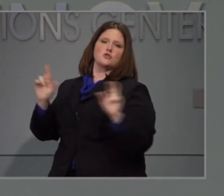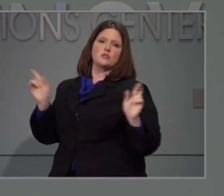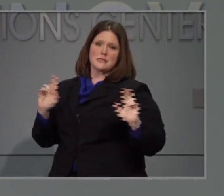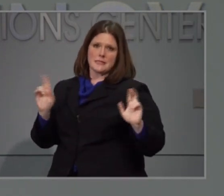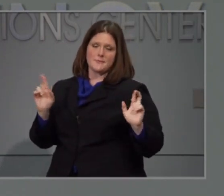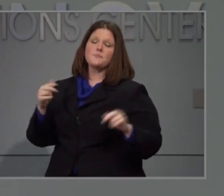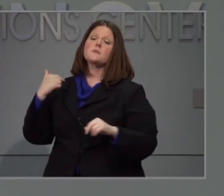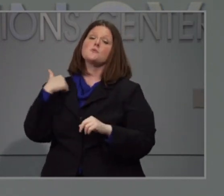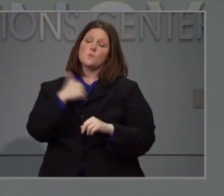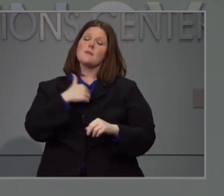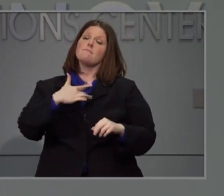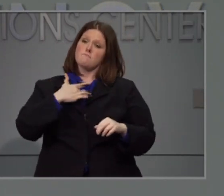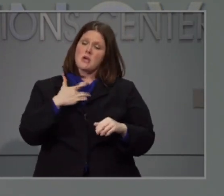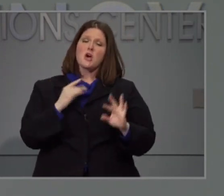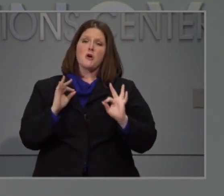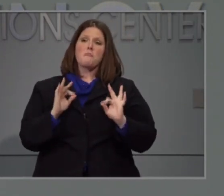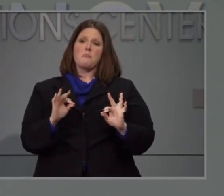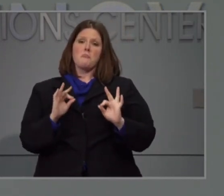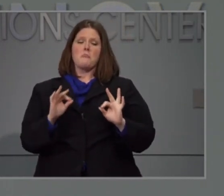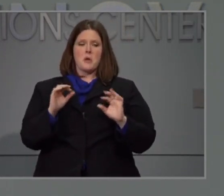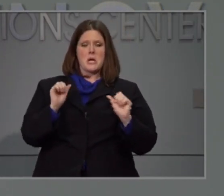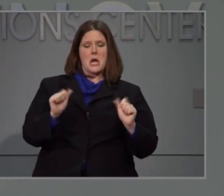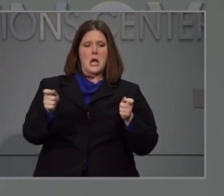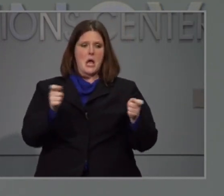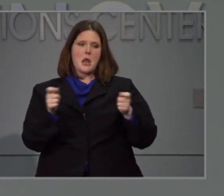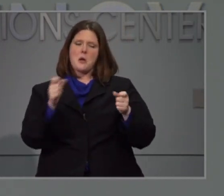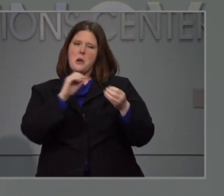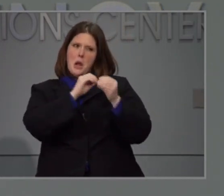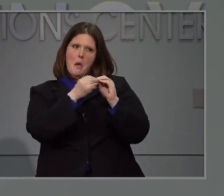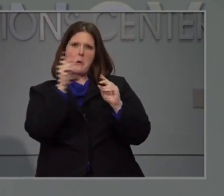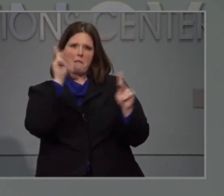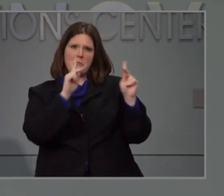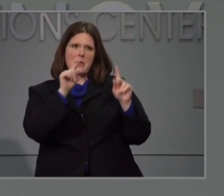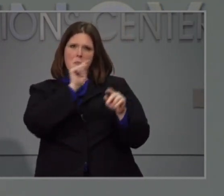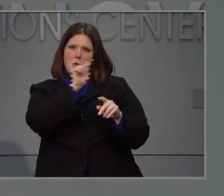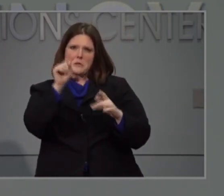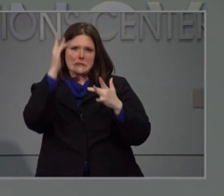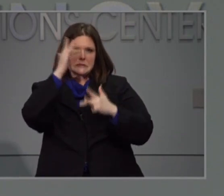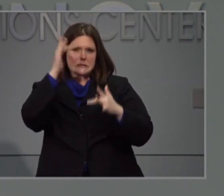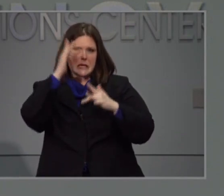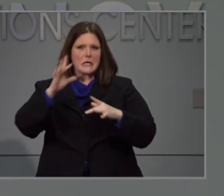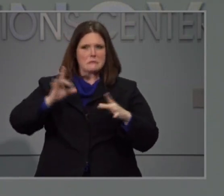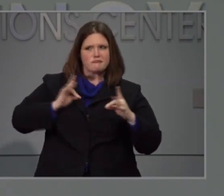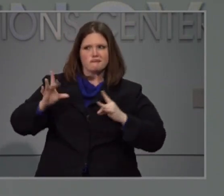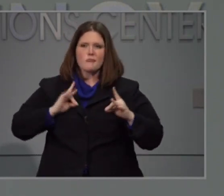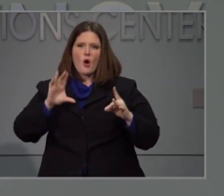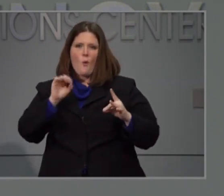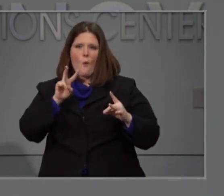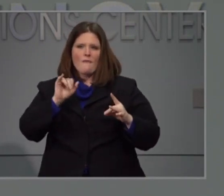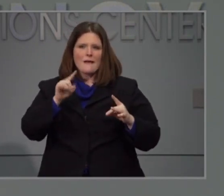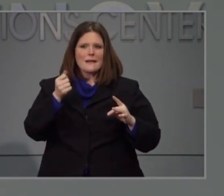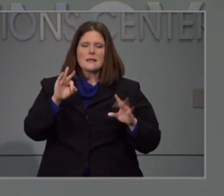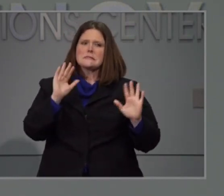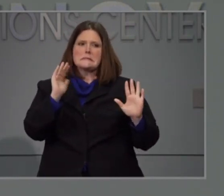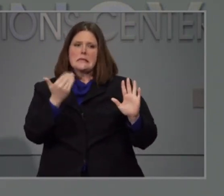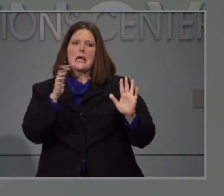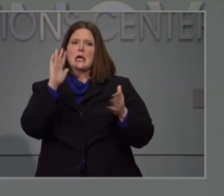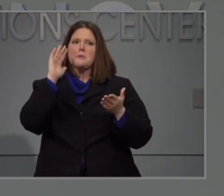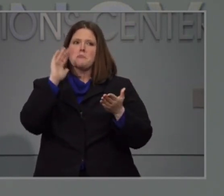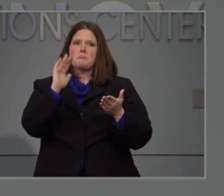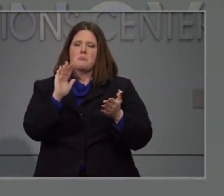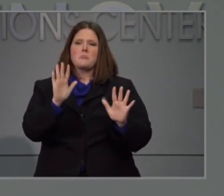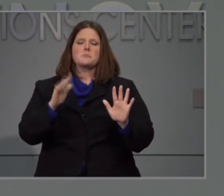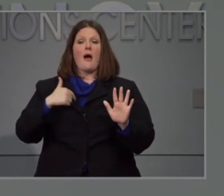in terms of folks who are getting quite ill from COVID-19. So I feel good on that. And as I look at those other metrics, right, so